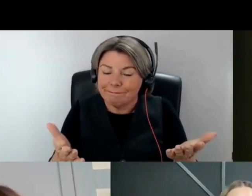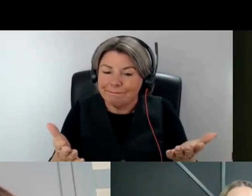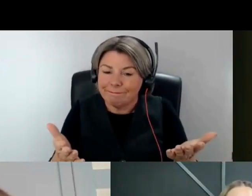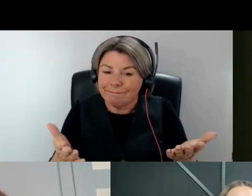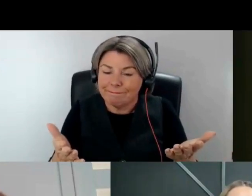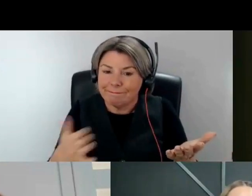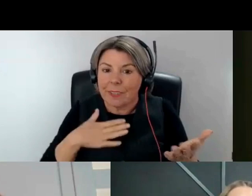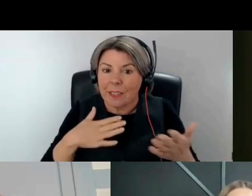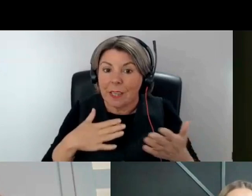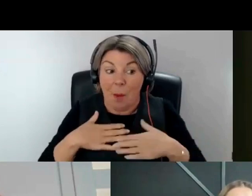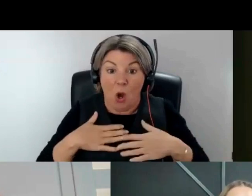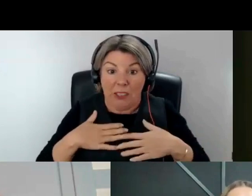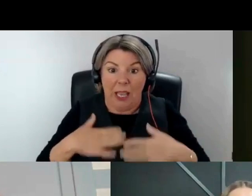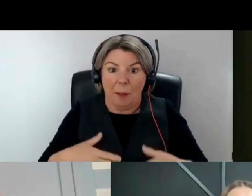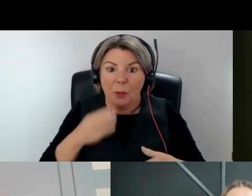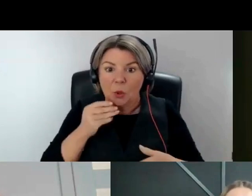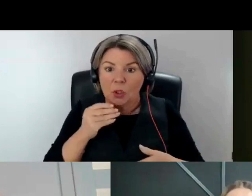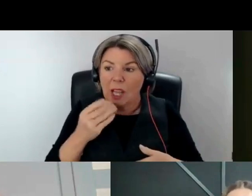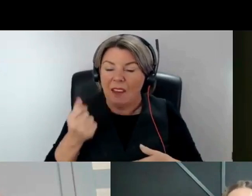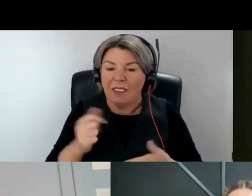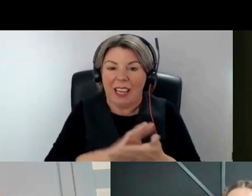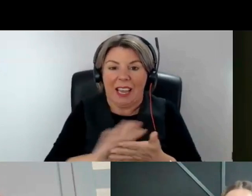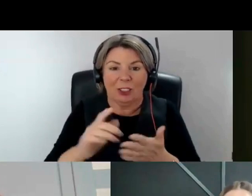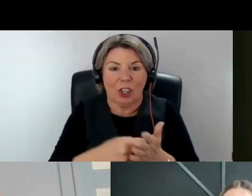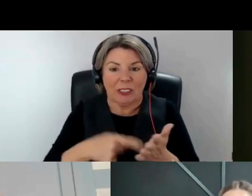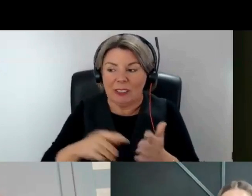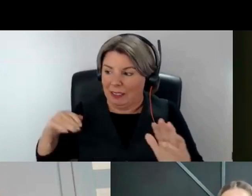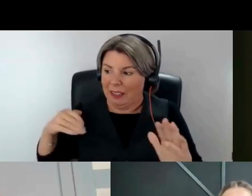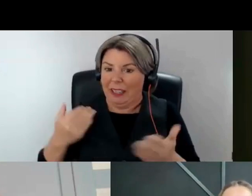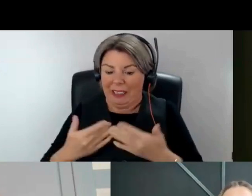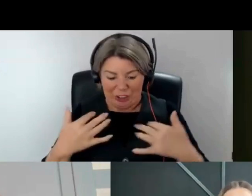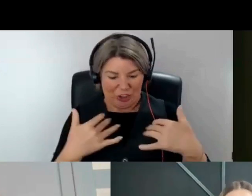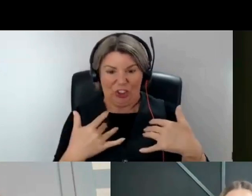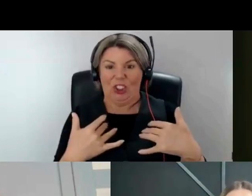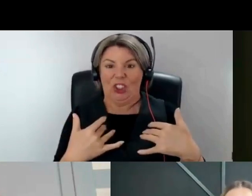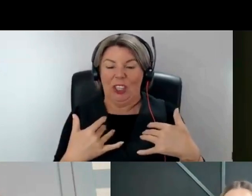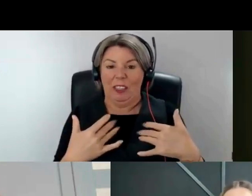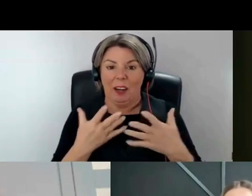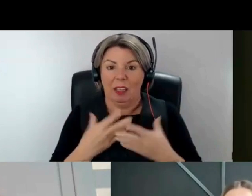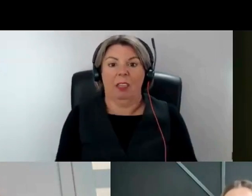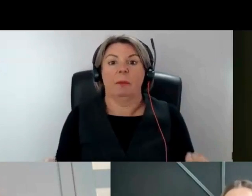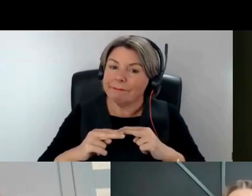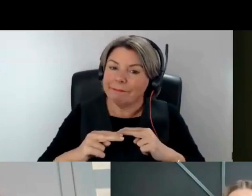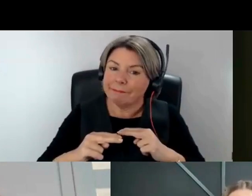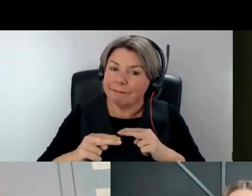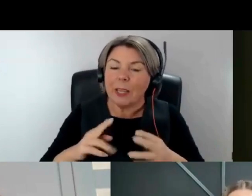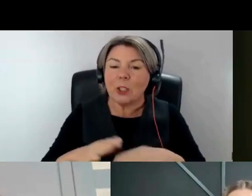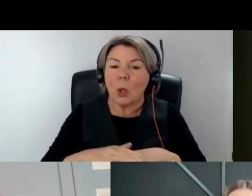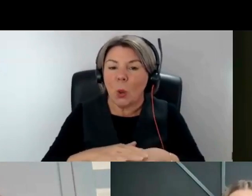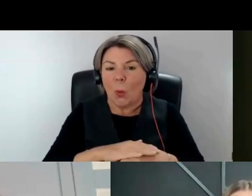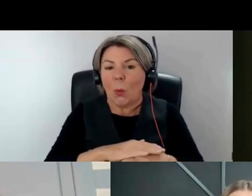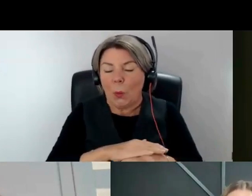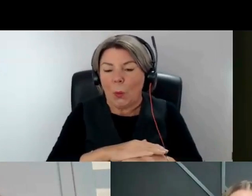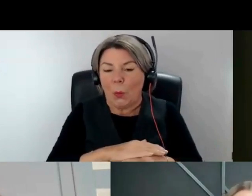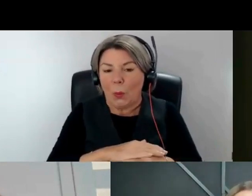your body's been used to having HRT, so you would need to give it time to get used to not having HRT before you could make an assessment of things. I think too many